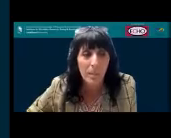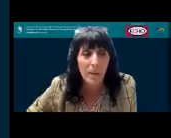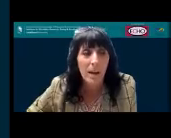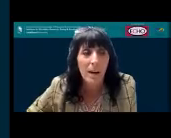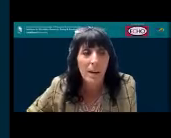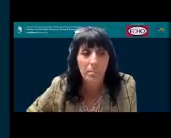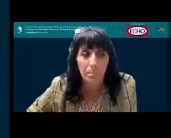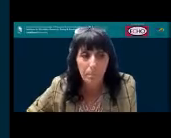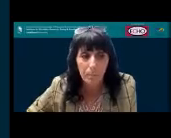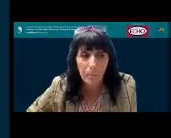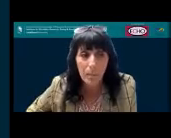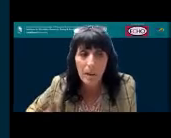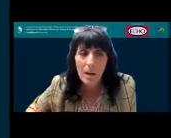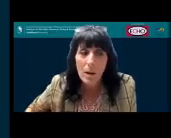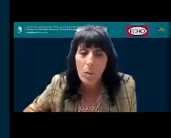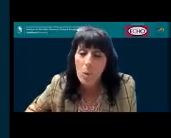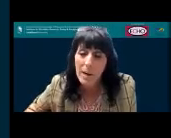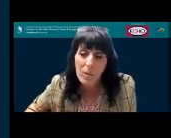schedule.